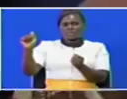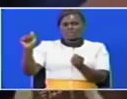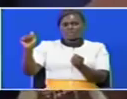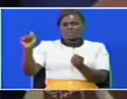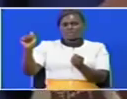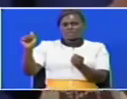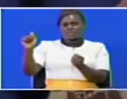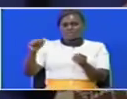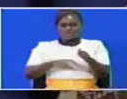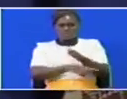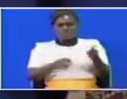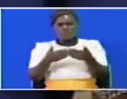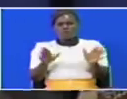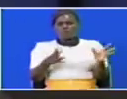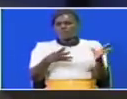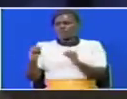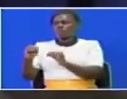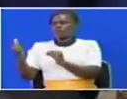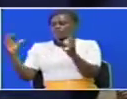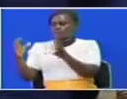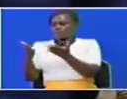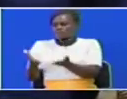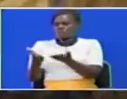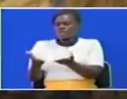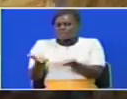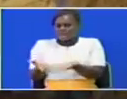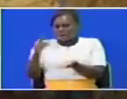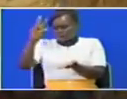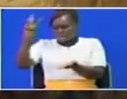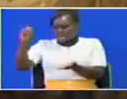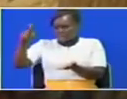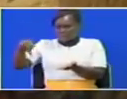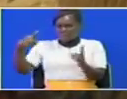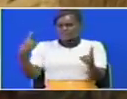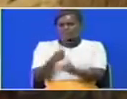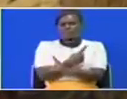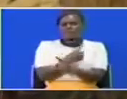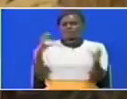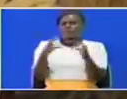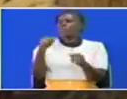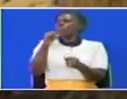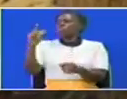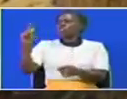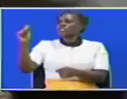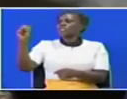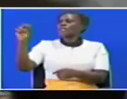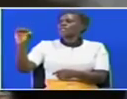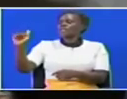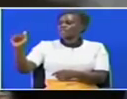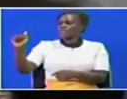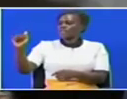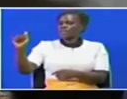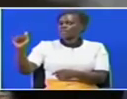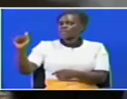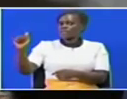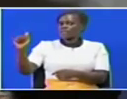Rigging ilikuwa open, akaenda kwa chama ingine. And today is the current Gatanga MP on a different party, not TNA. So we are going to kupigana